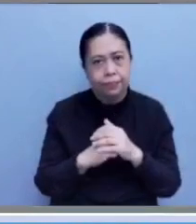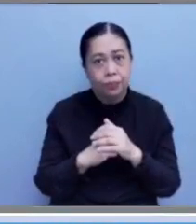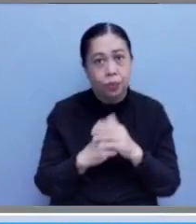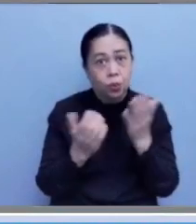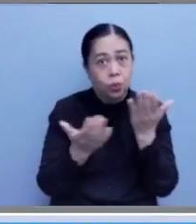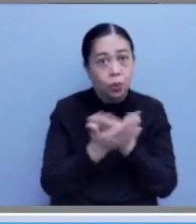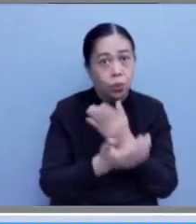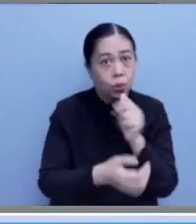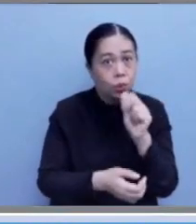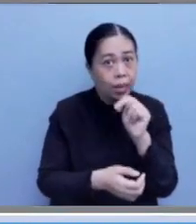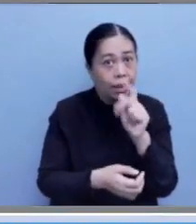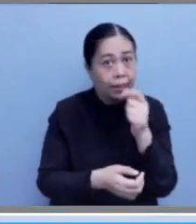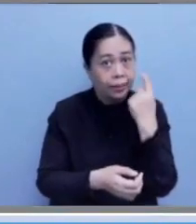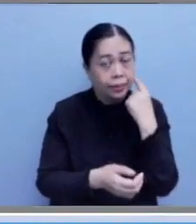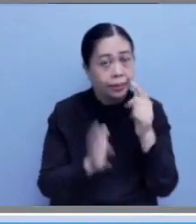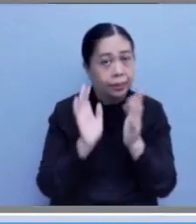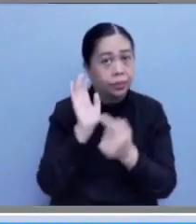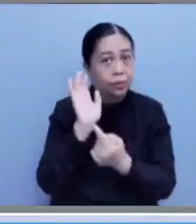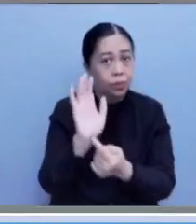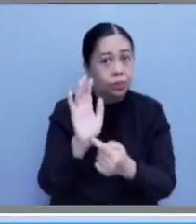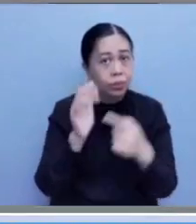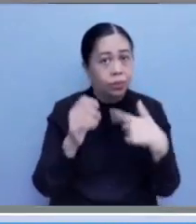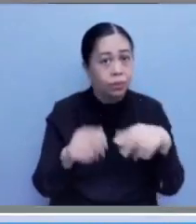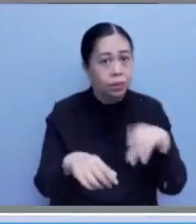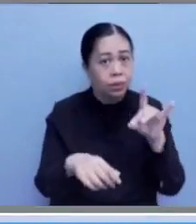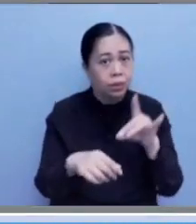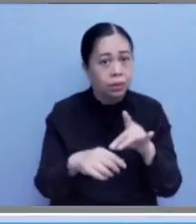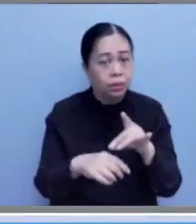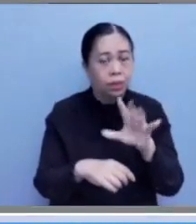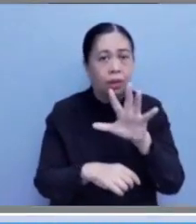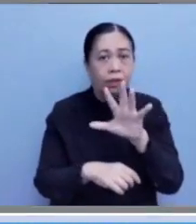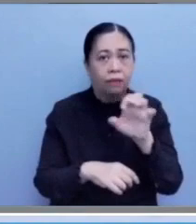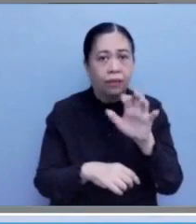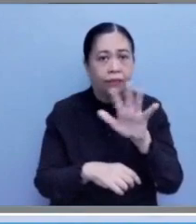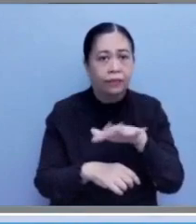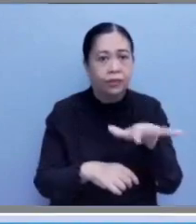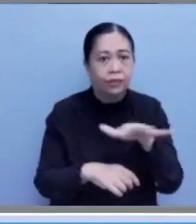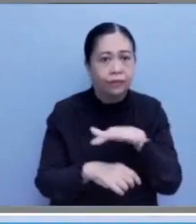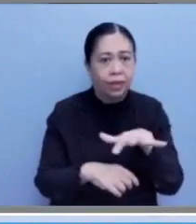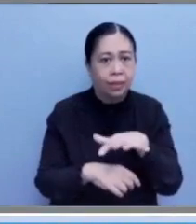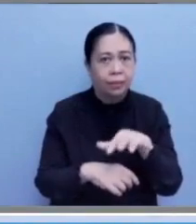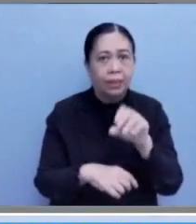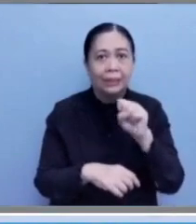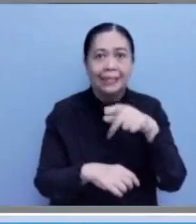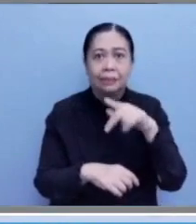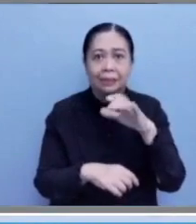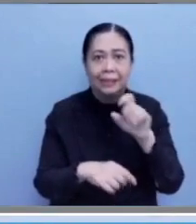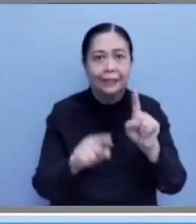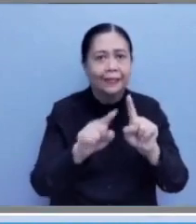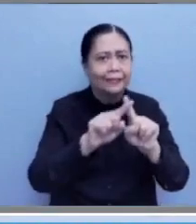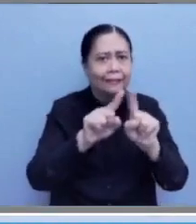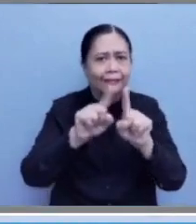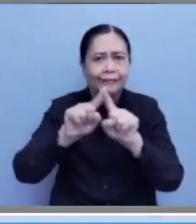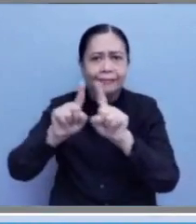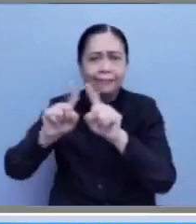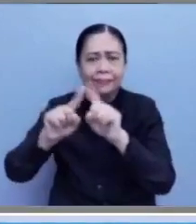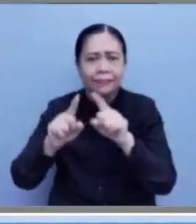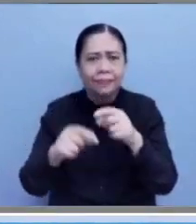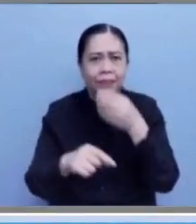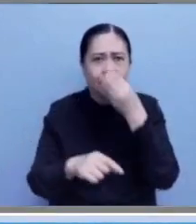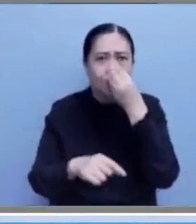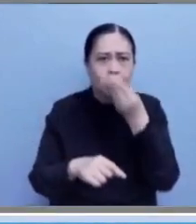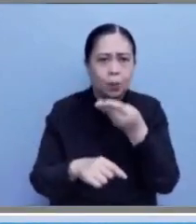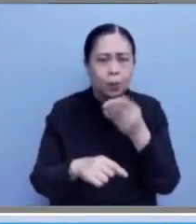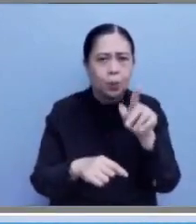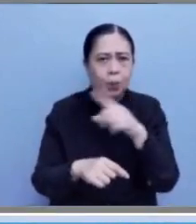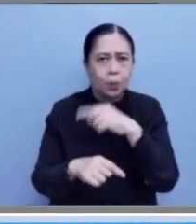ant that I found, it's the 555 species of ants. And only a handful of ants are